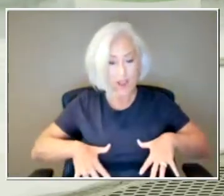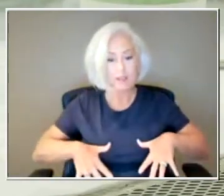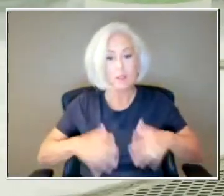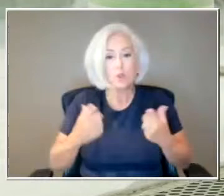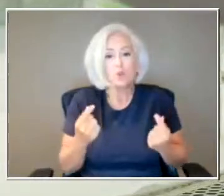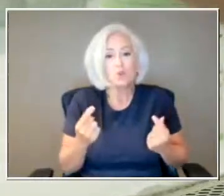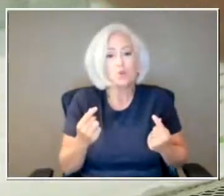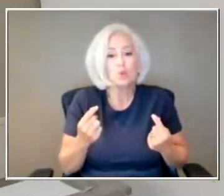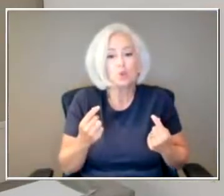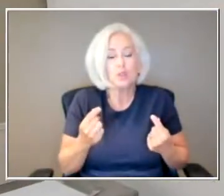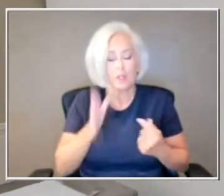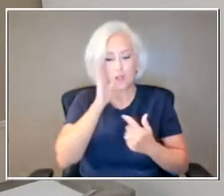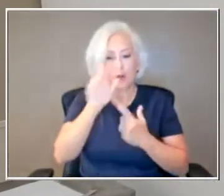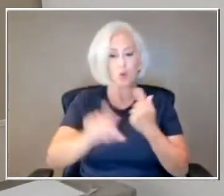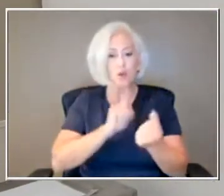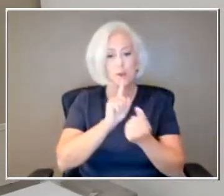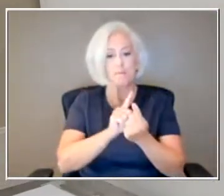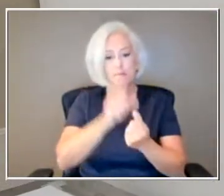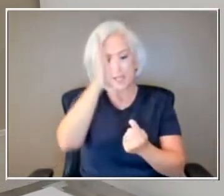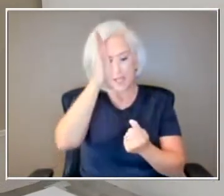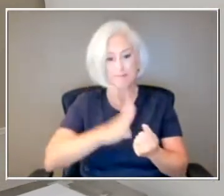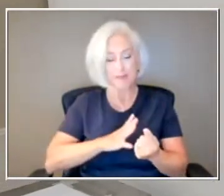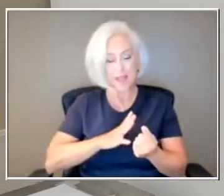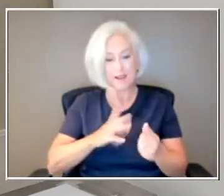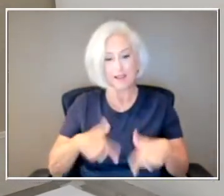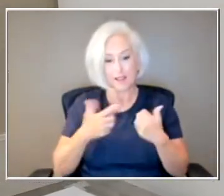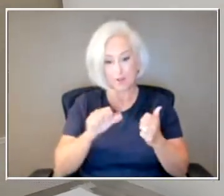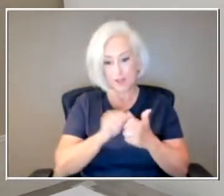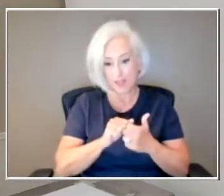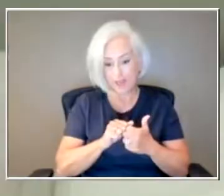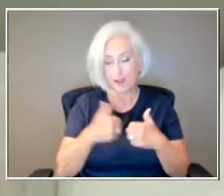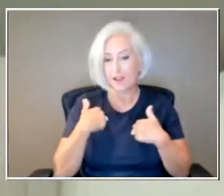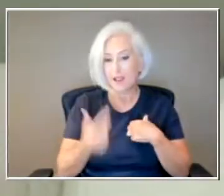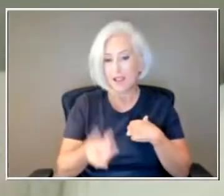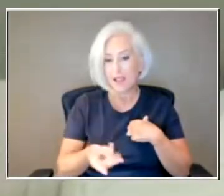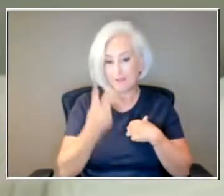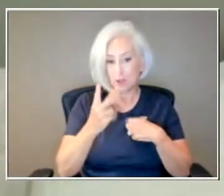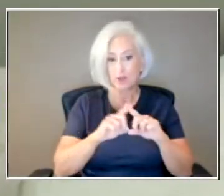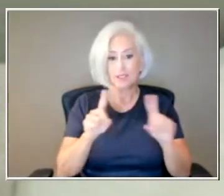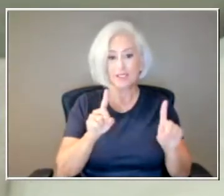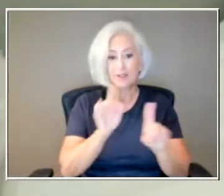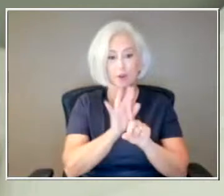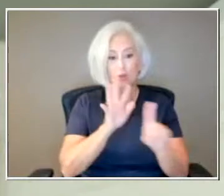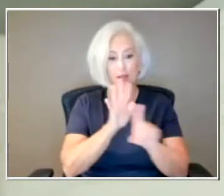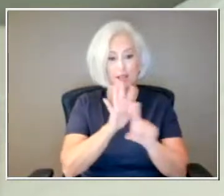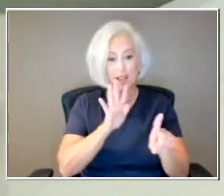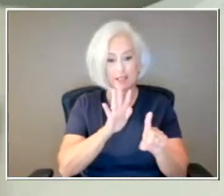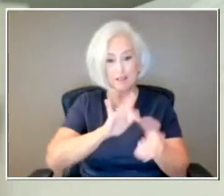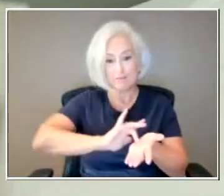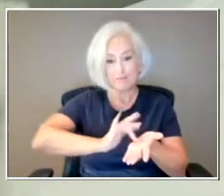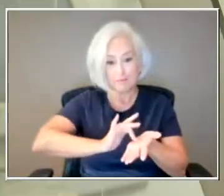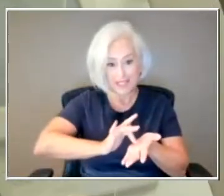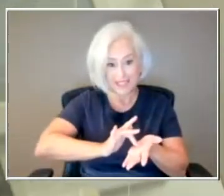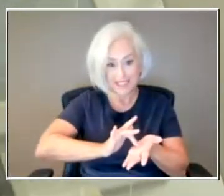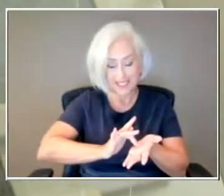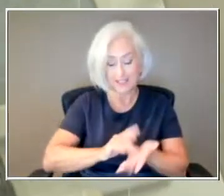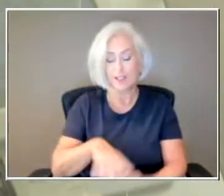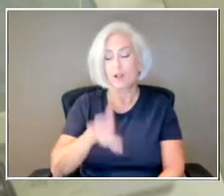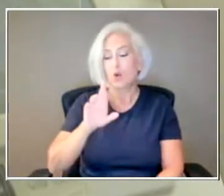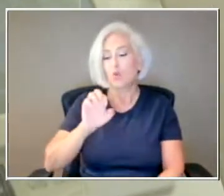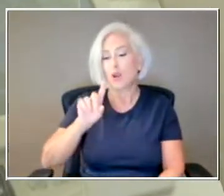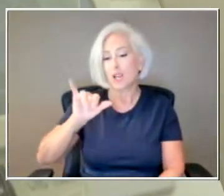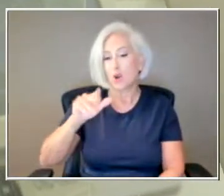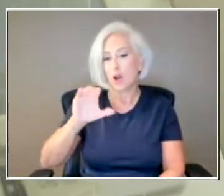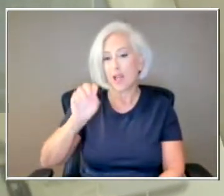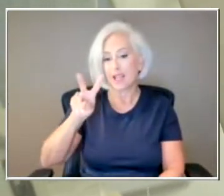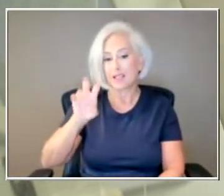treatments have included 2 different radiopharmaceuticals, also known as radioactive drugs. Today, we are learning what it